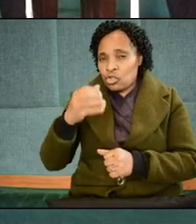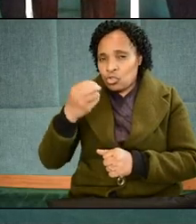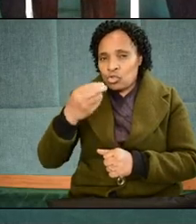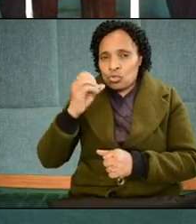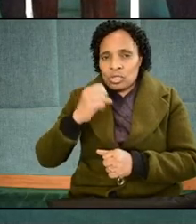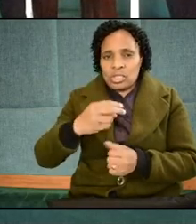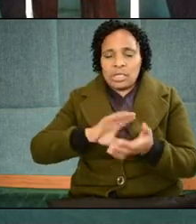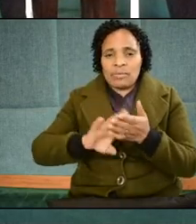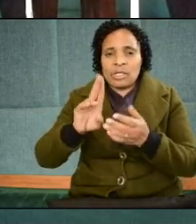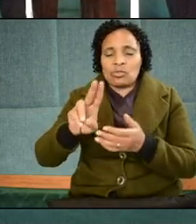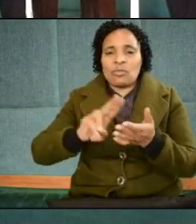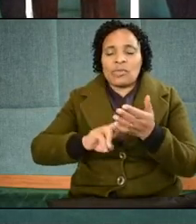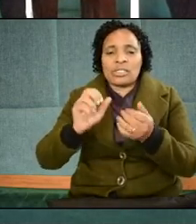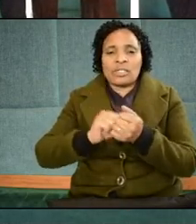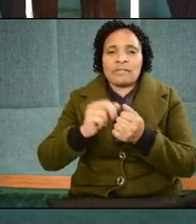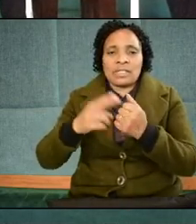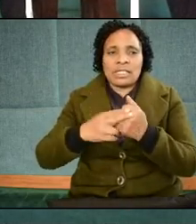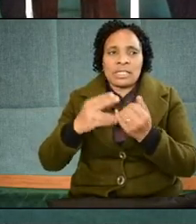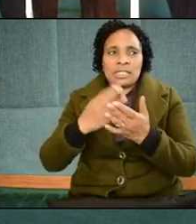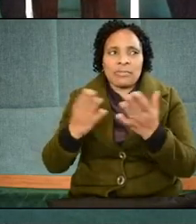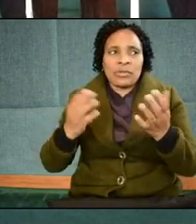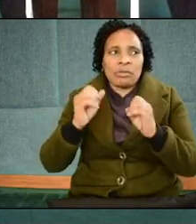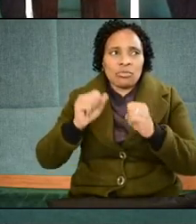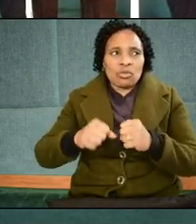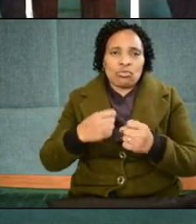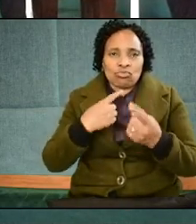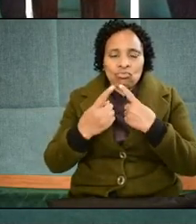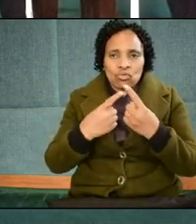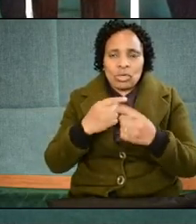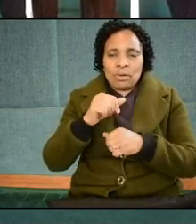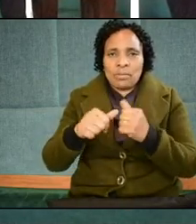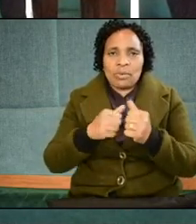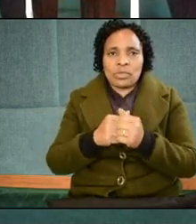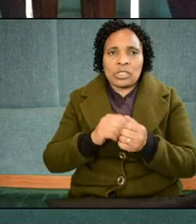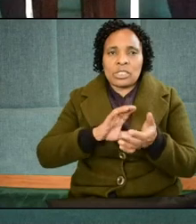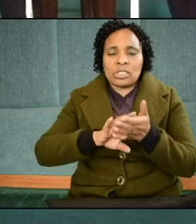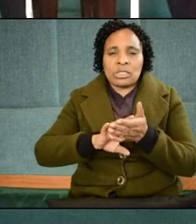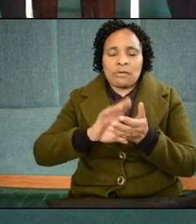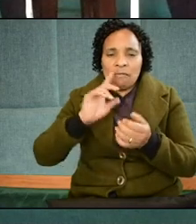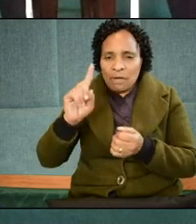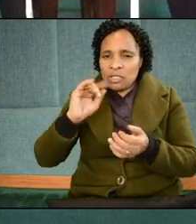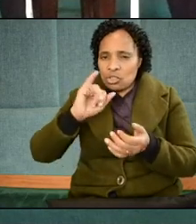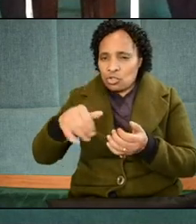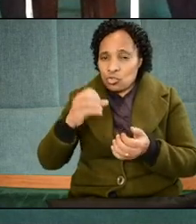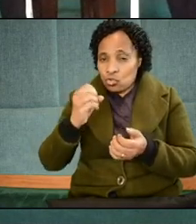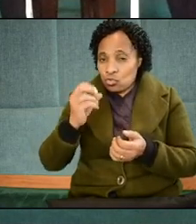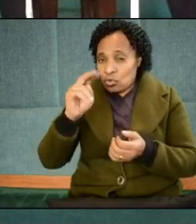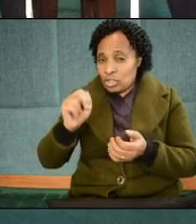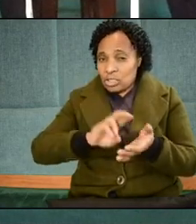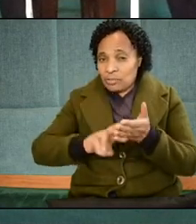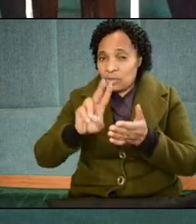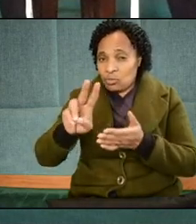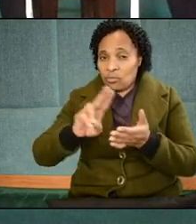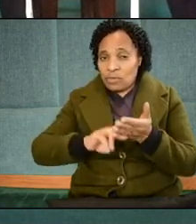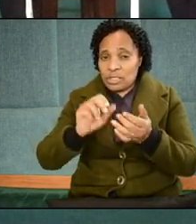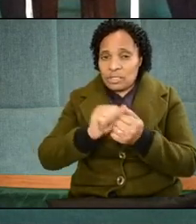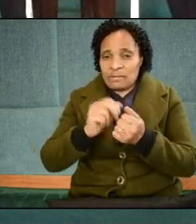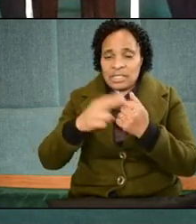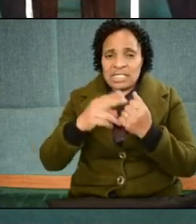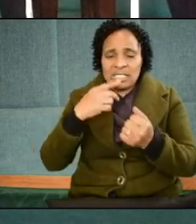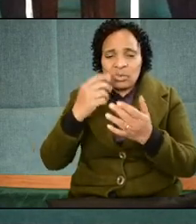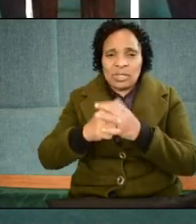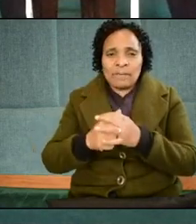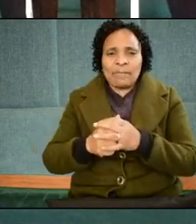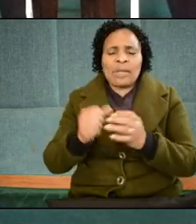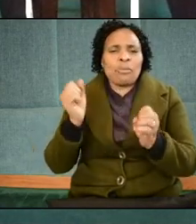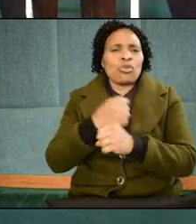17. This is something I want to tie us to. 1 John 2, verse 15 to 17. It says, Do not love the